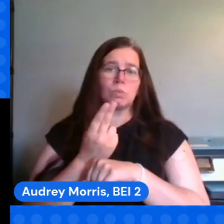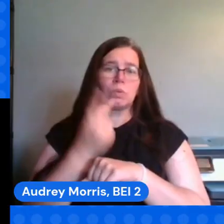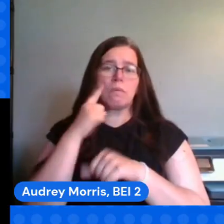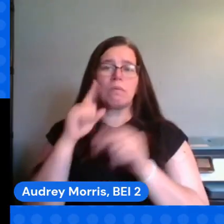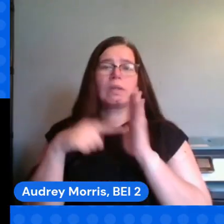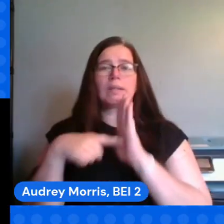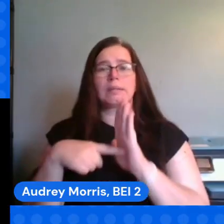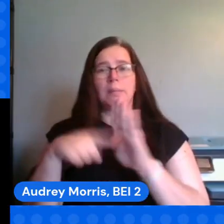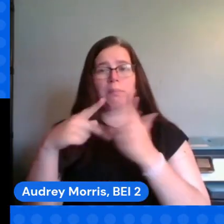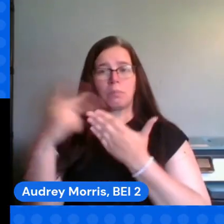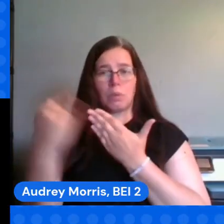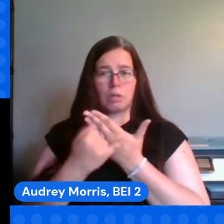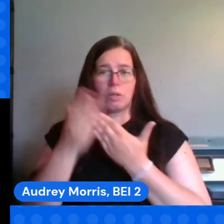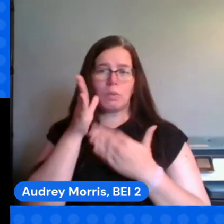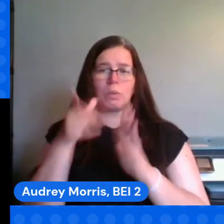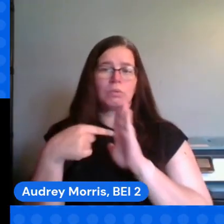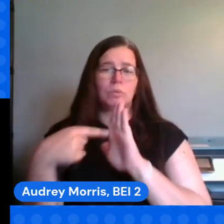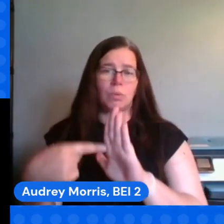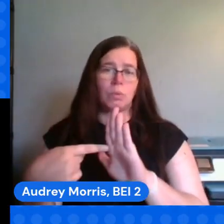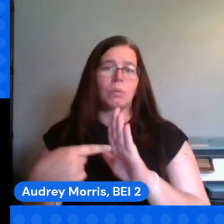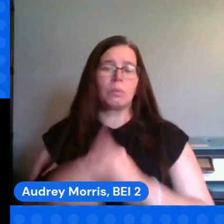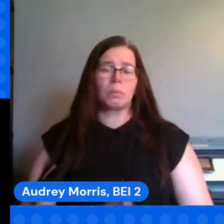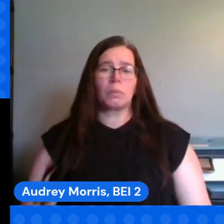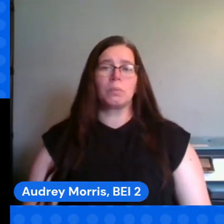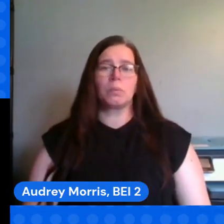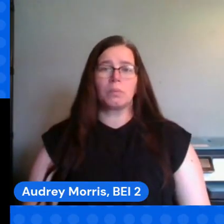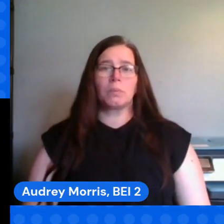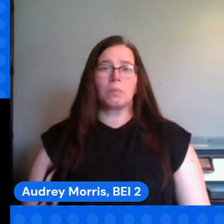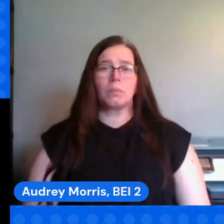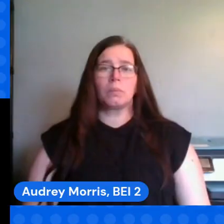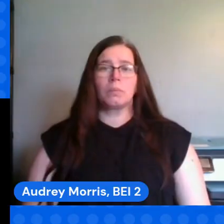project that I'll present to you or share with you.